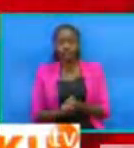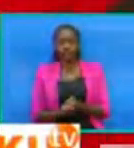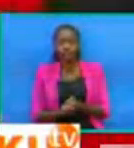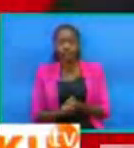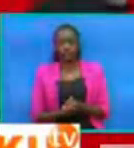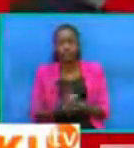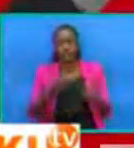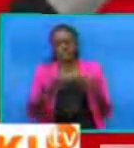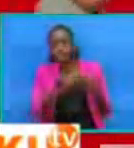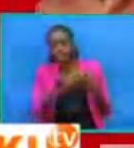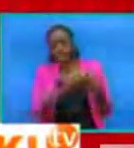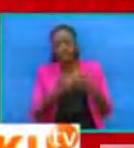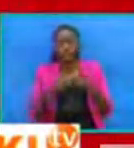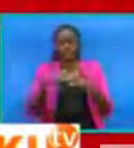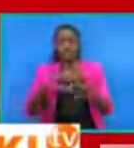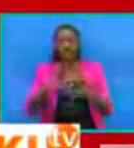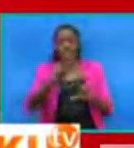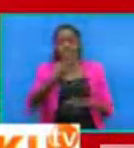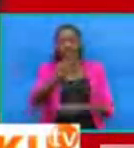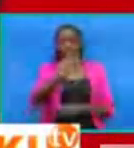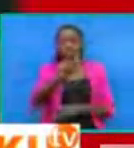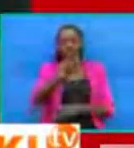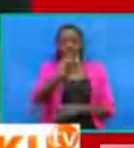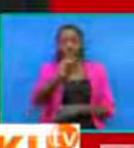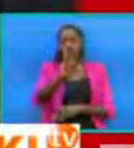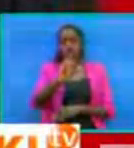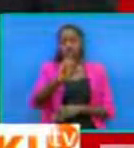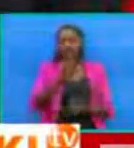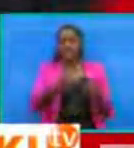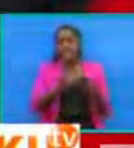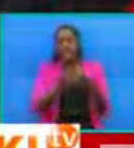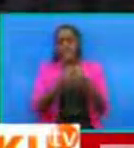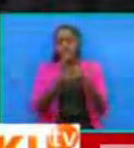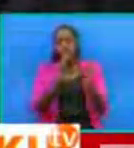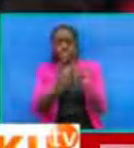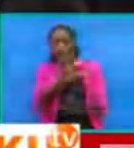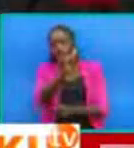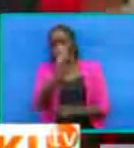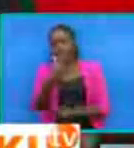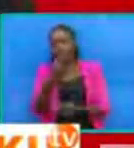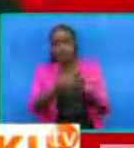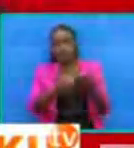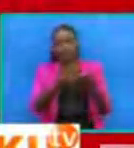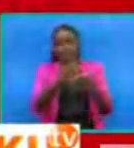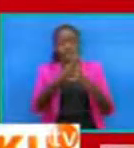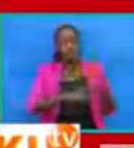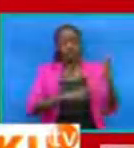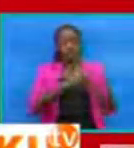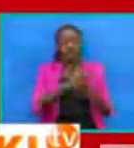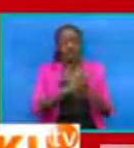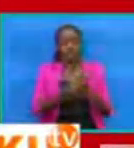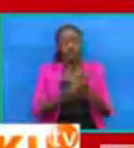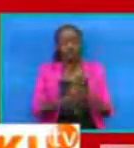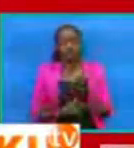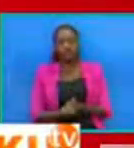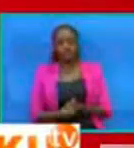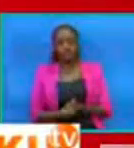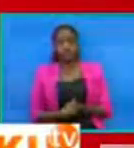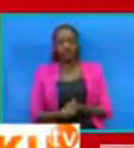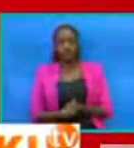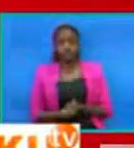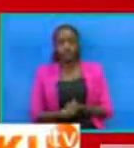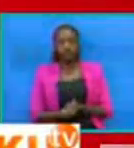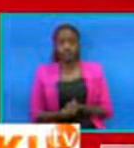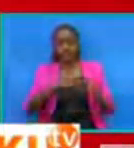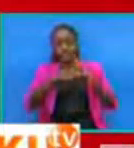our Nyayo Stadium against somebody in other parts of the world. Yeah? They are